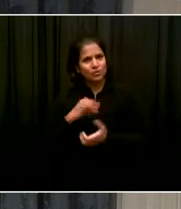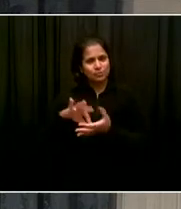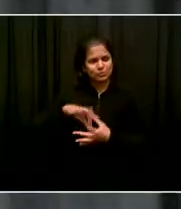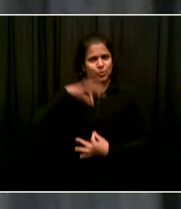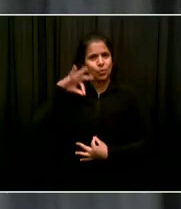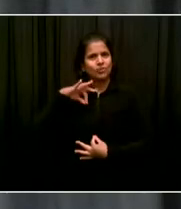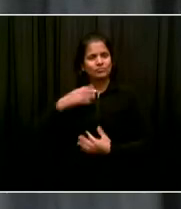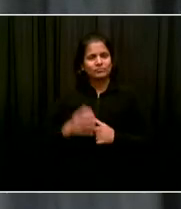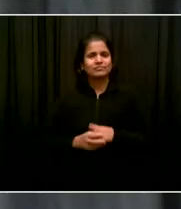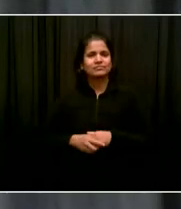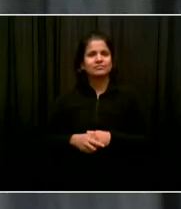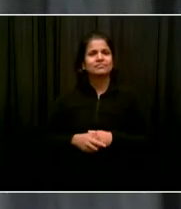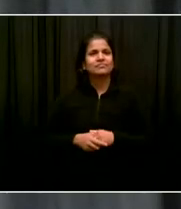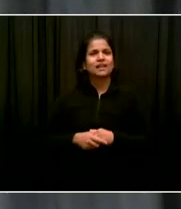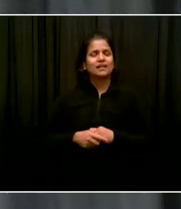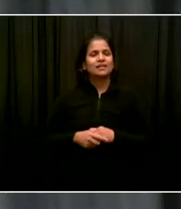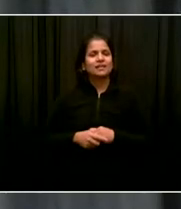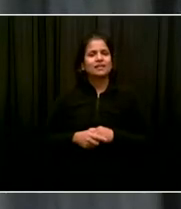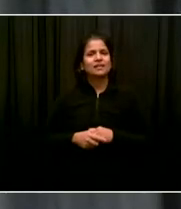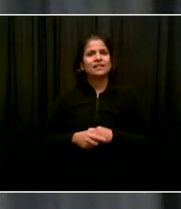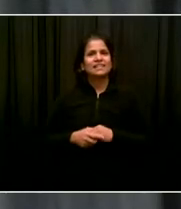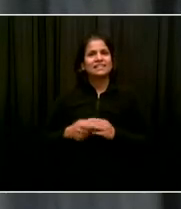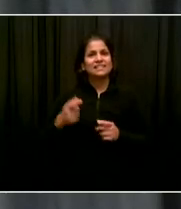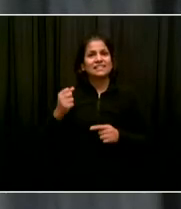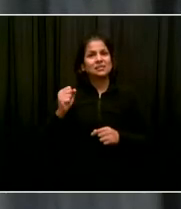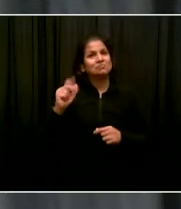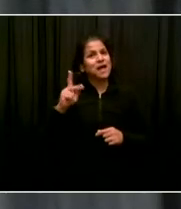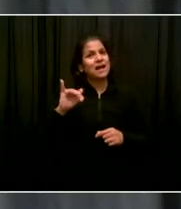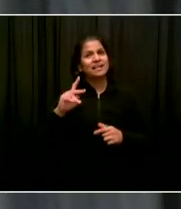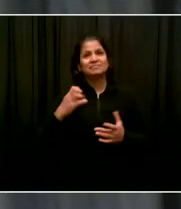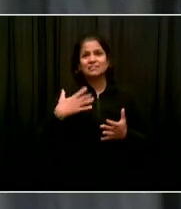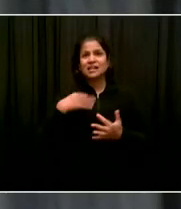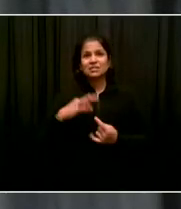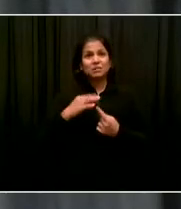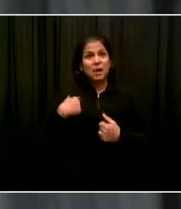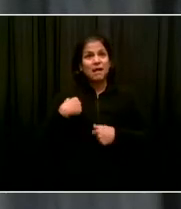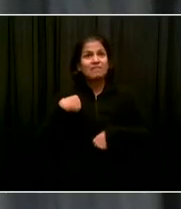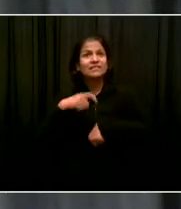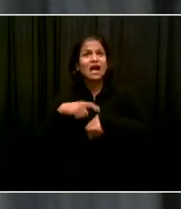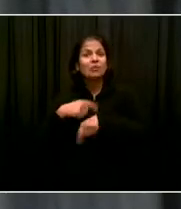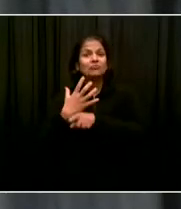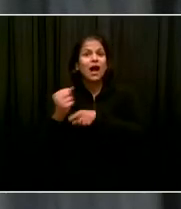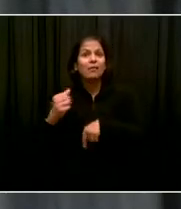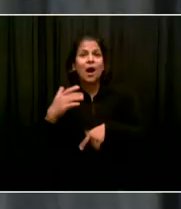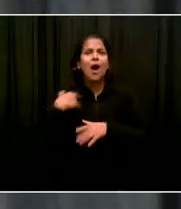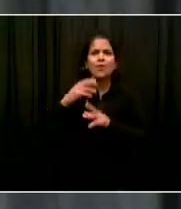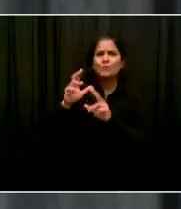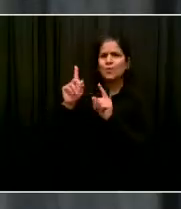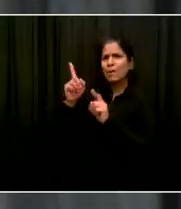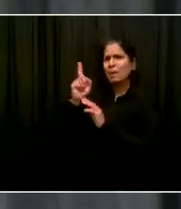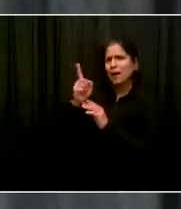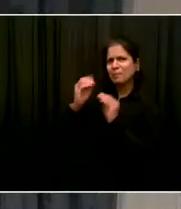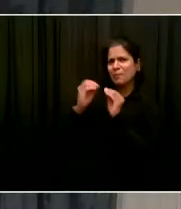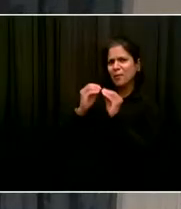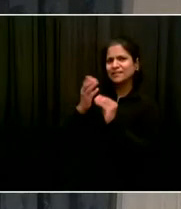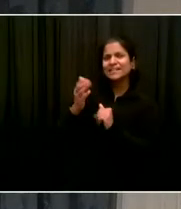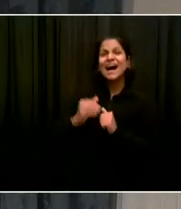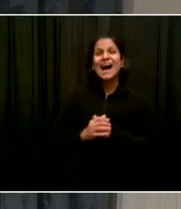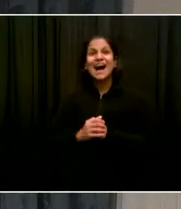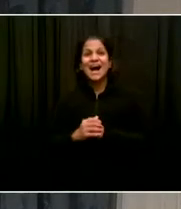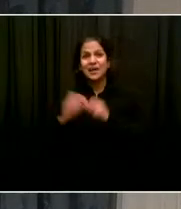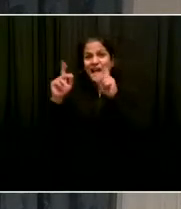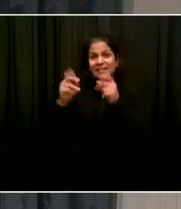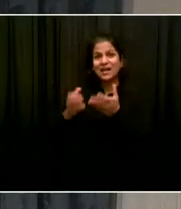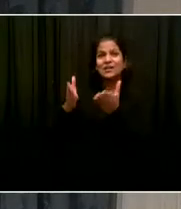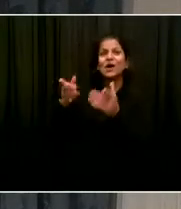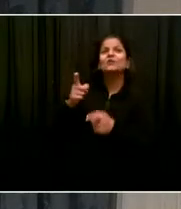again, I'm on the clock. What are we doing? You good? You got another minute. Go ahead. I need more than a minute. Okay. You got the key to say you can do whatever